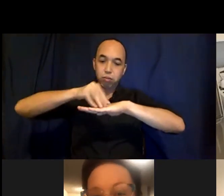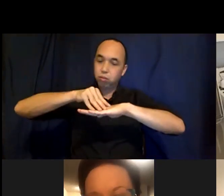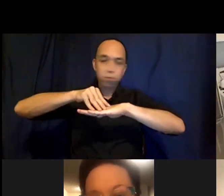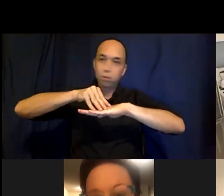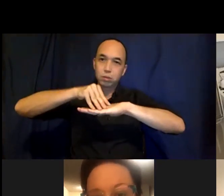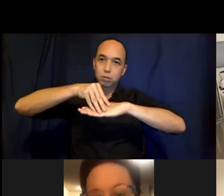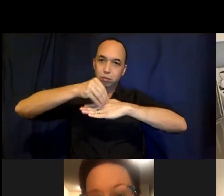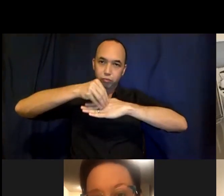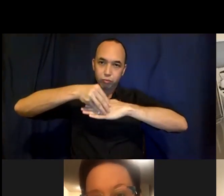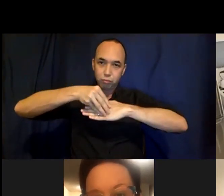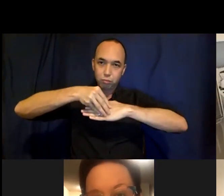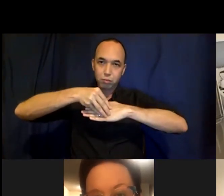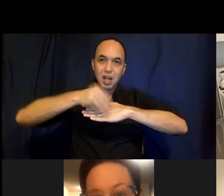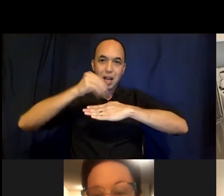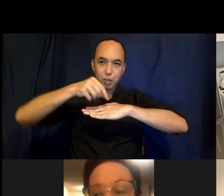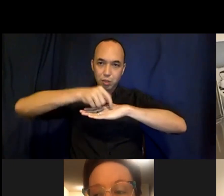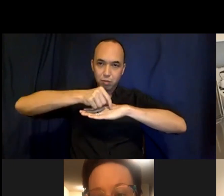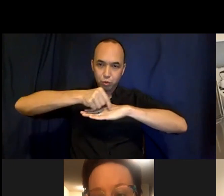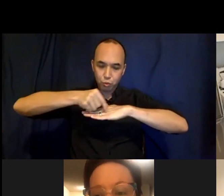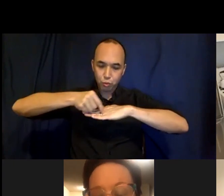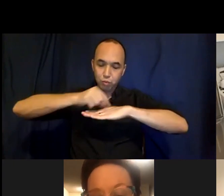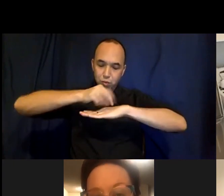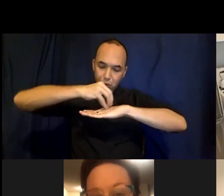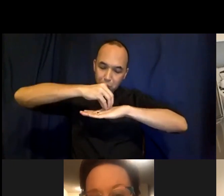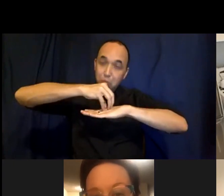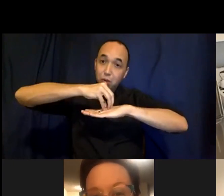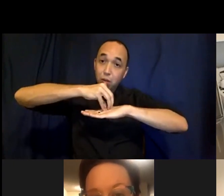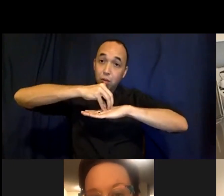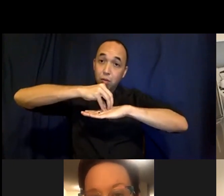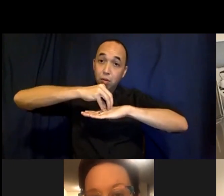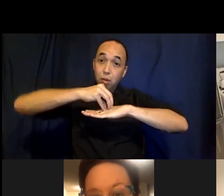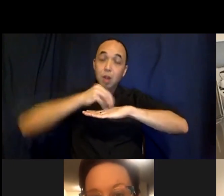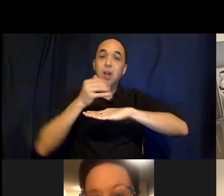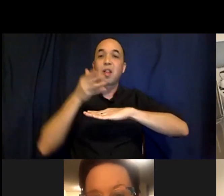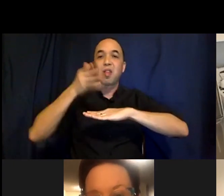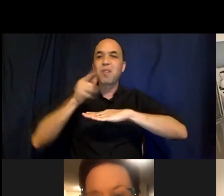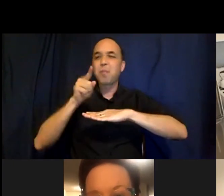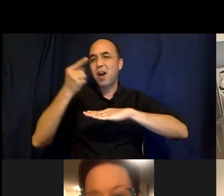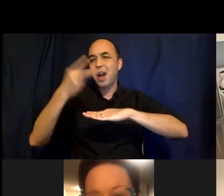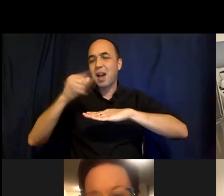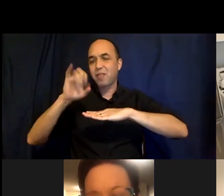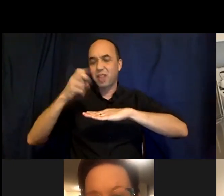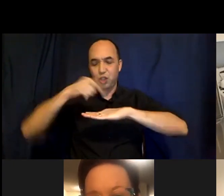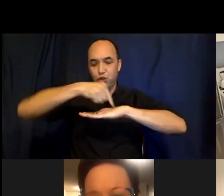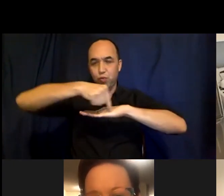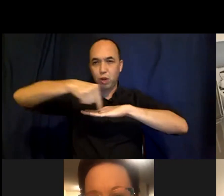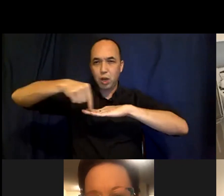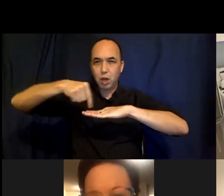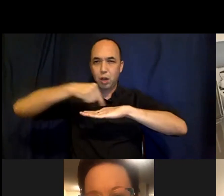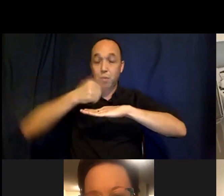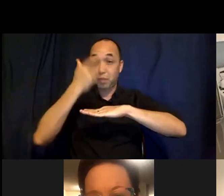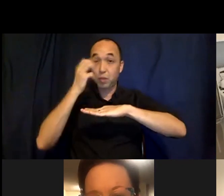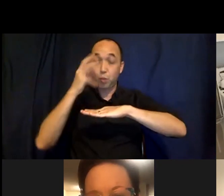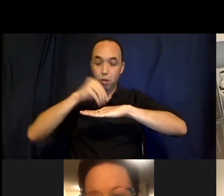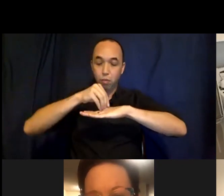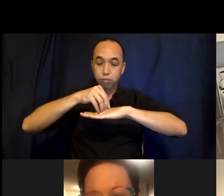need to leave like at least a half an inch around the sides so it can expand. And it's just accounting for I'm using